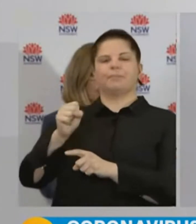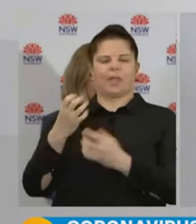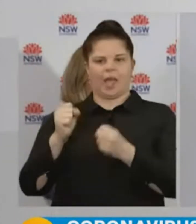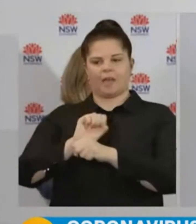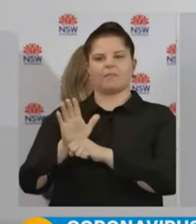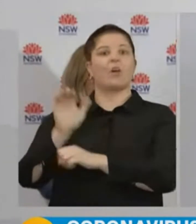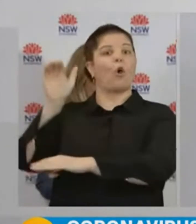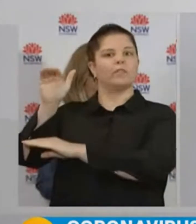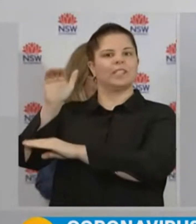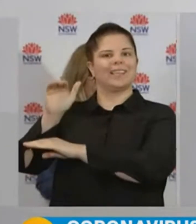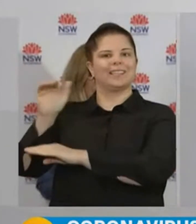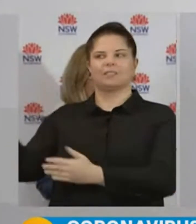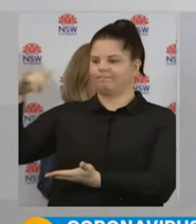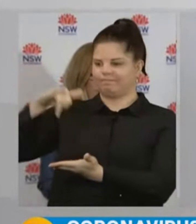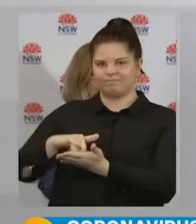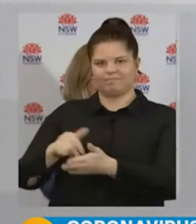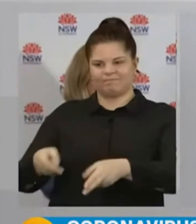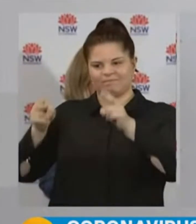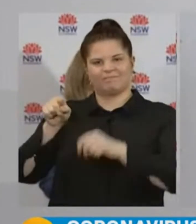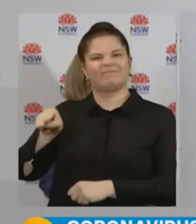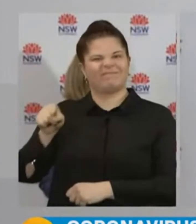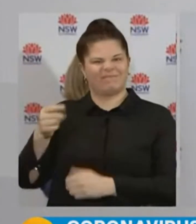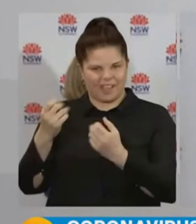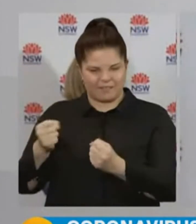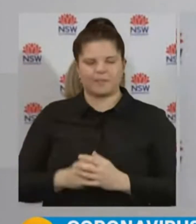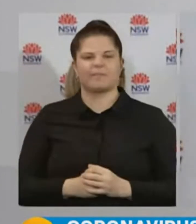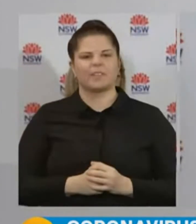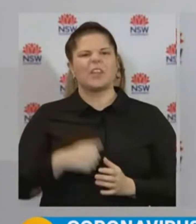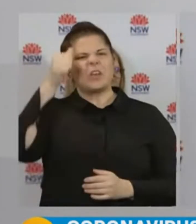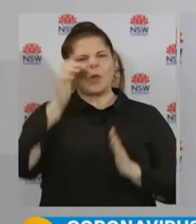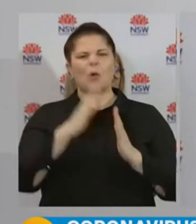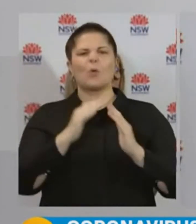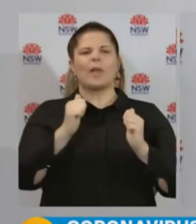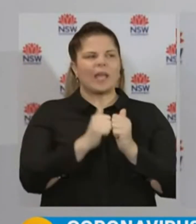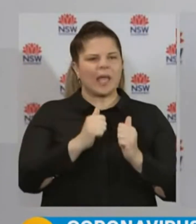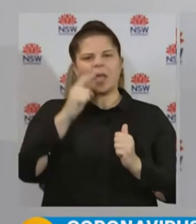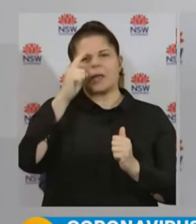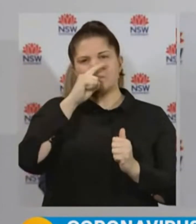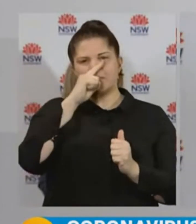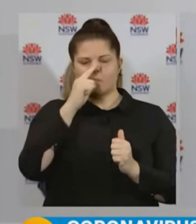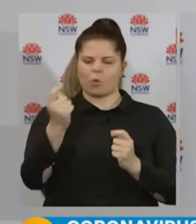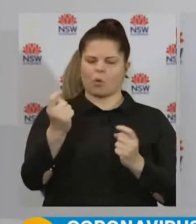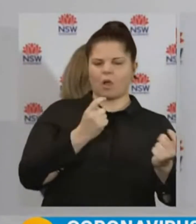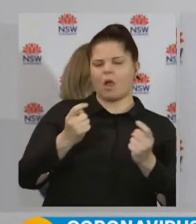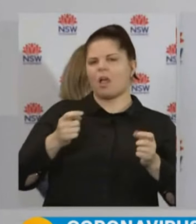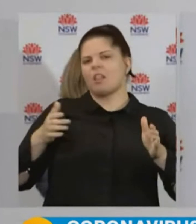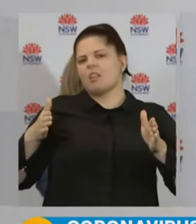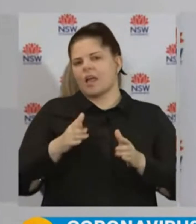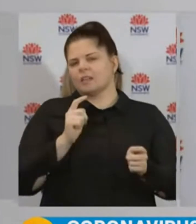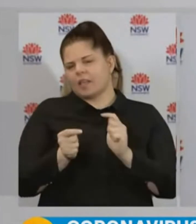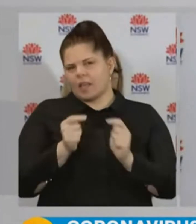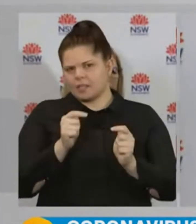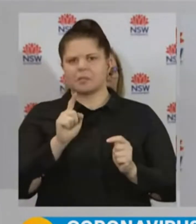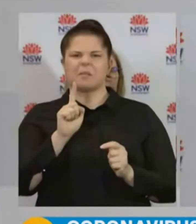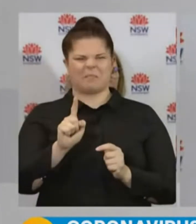always dips on a weekend, and I expect to have a similar number of tests reported tomorrow, but we really need people to come forward and get tested. If